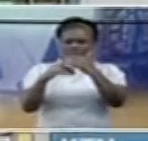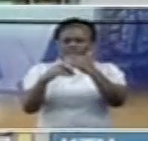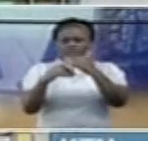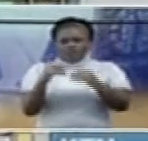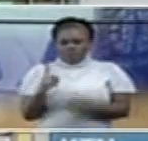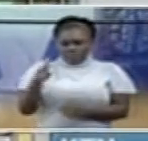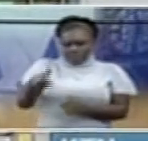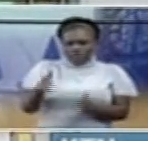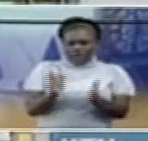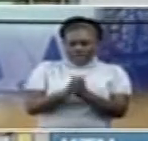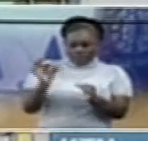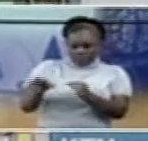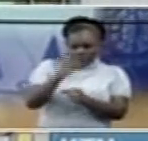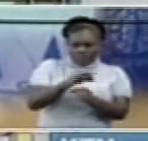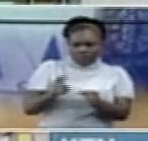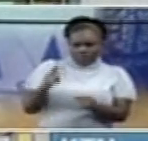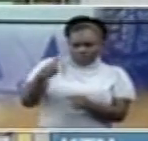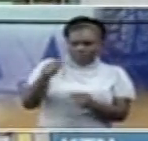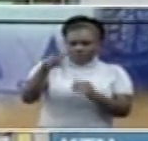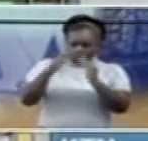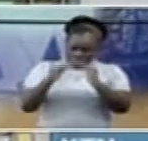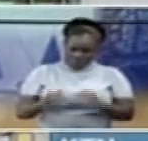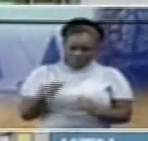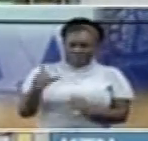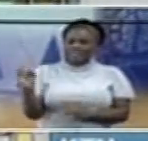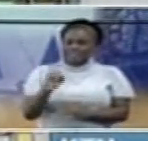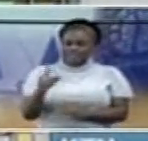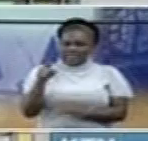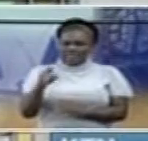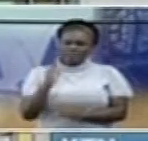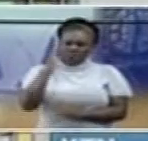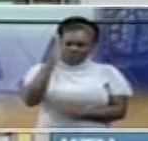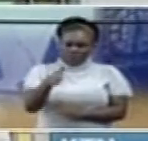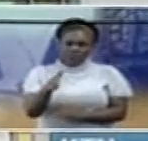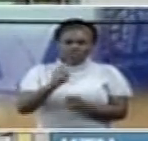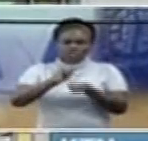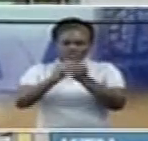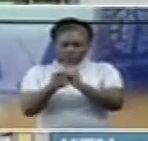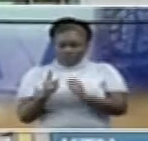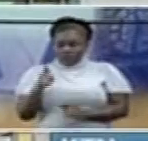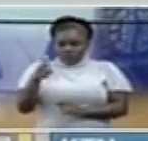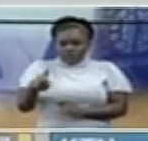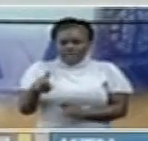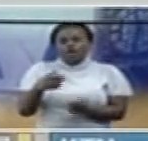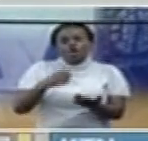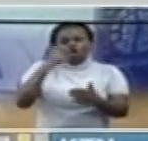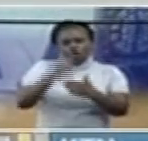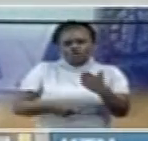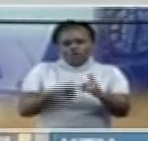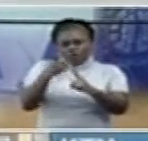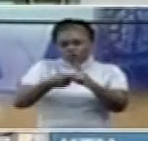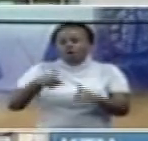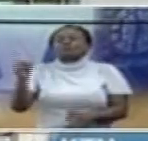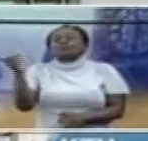and kerosene, but reduced the prices of diesel. This increase is the fourth straight upward review of fuel prices. From